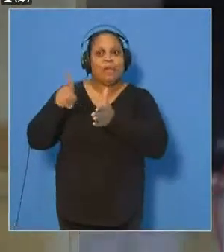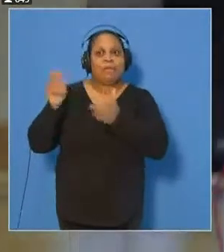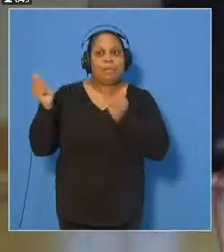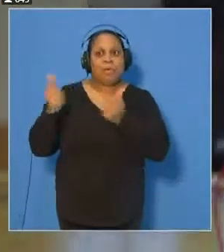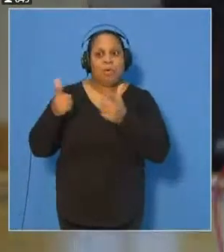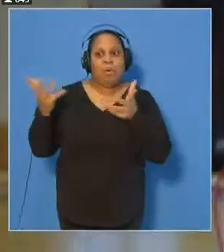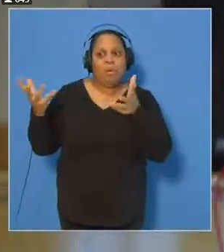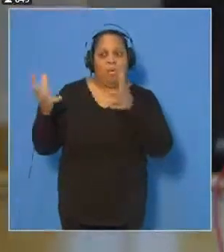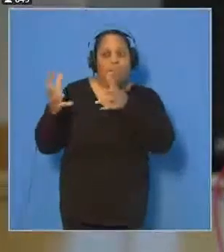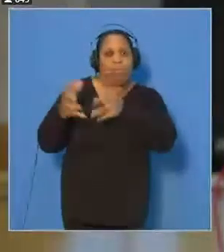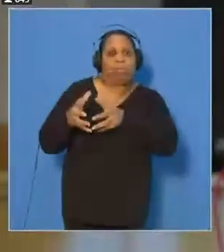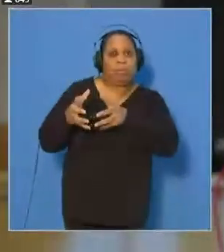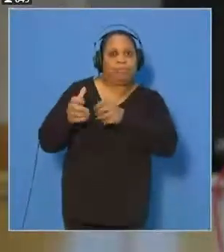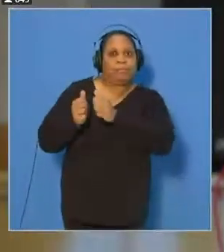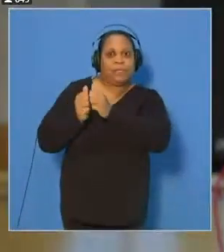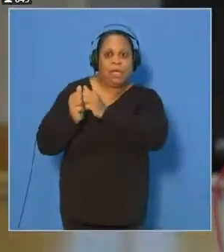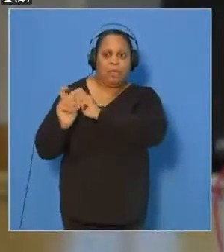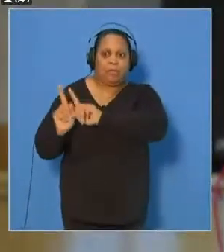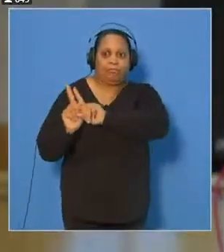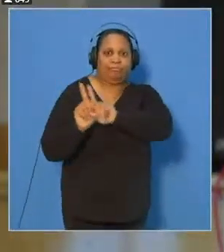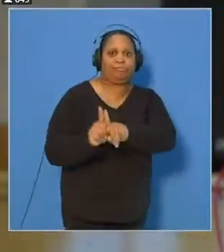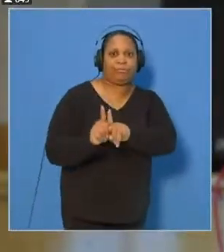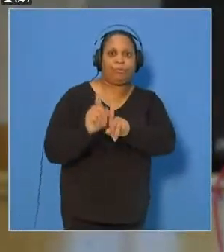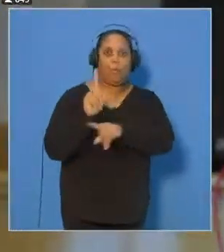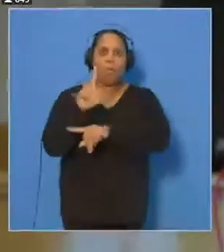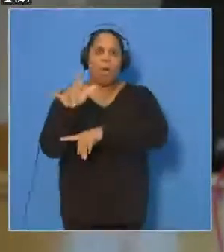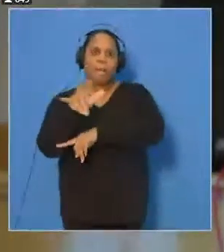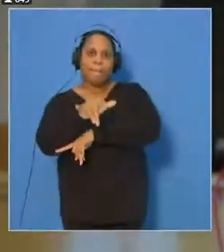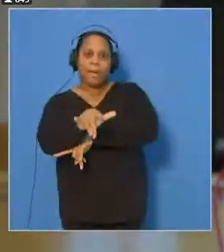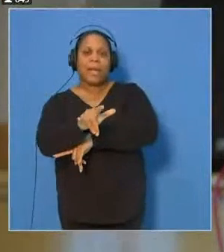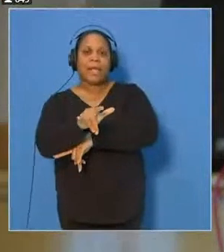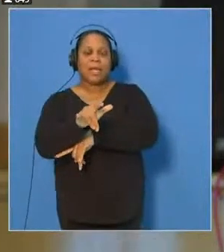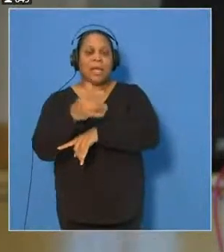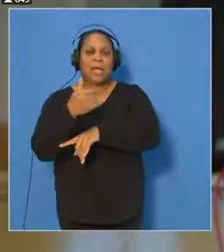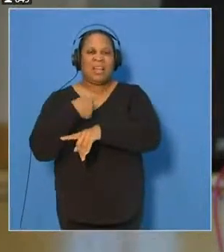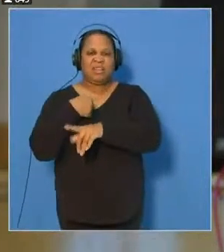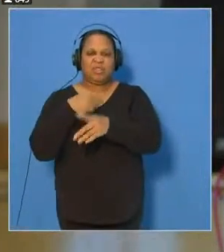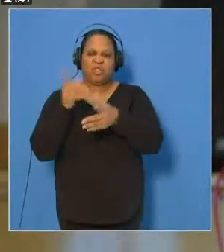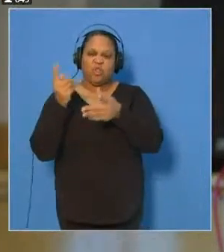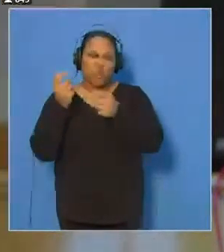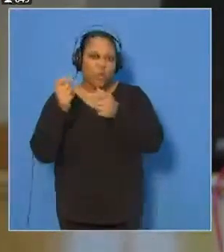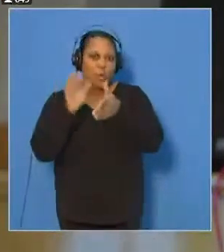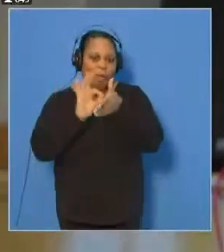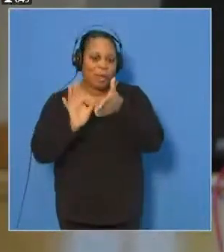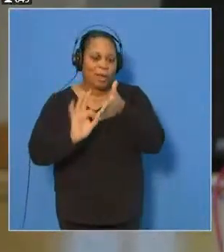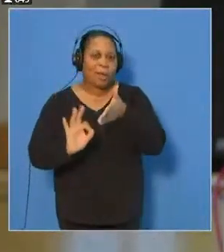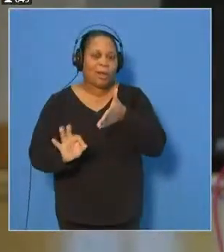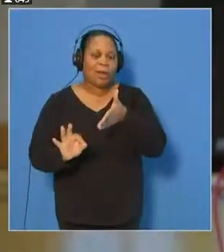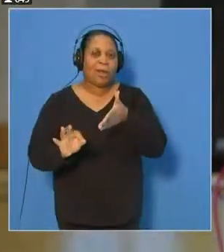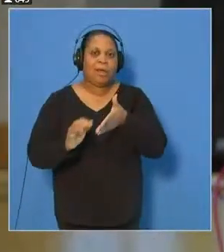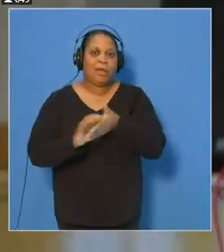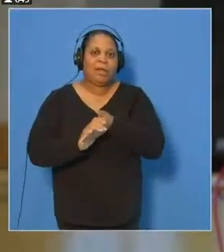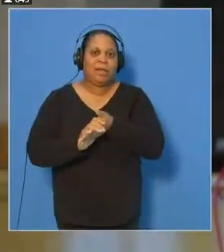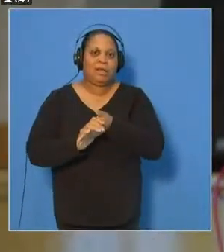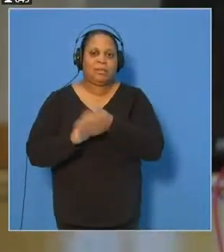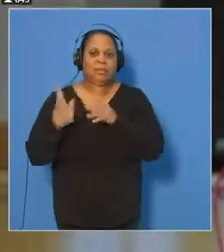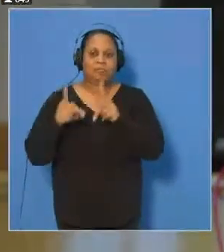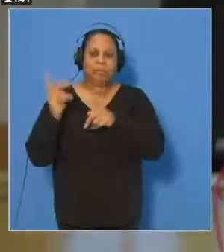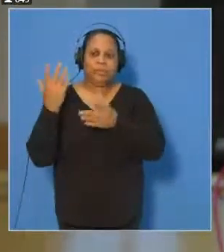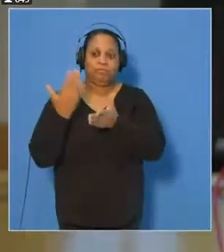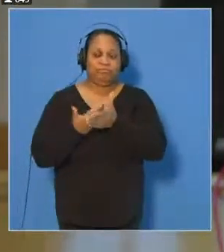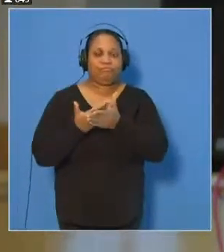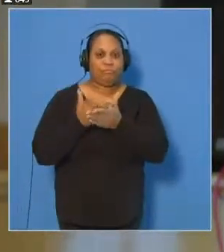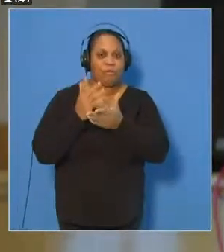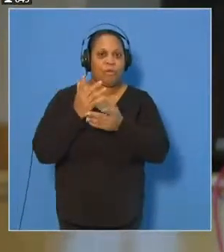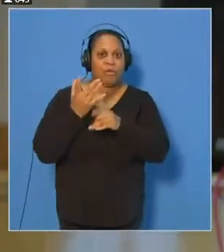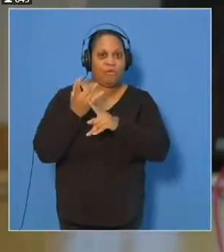together on one plane. So, for example, those persons that came, and I was just doing a quick calculation while the Premier was chatting, those persons that came on the